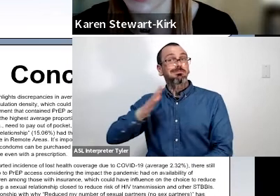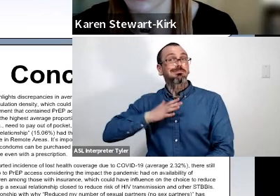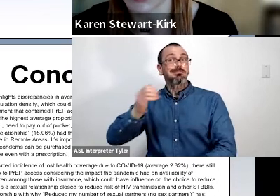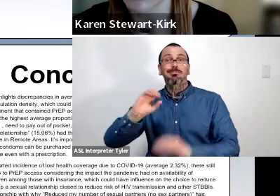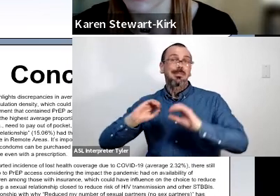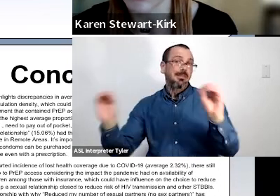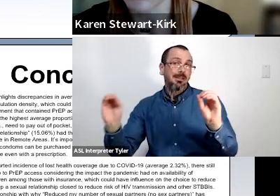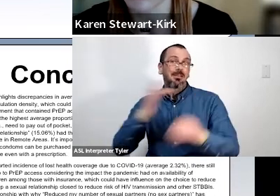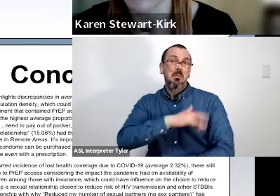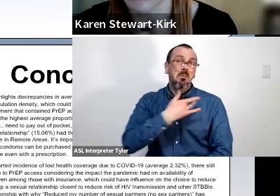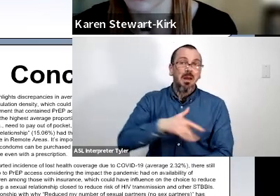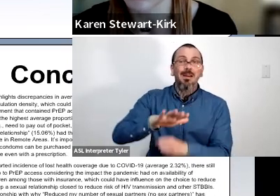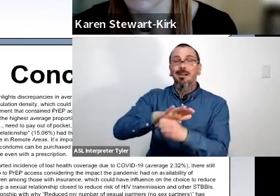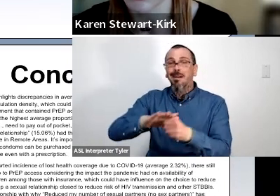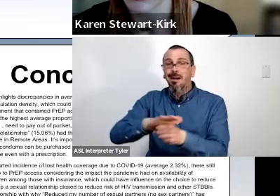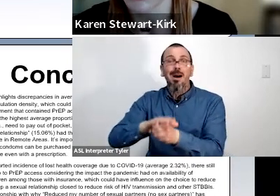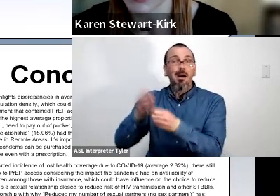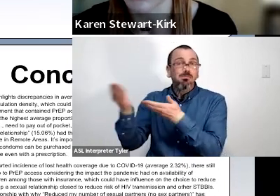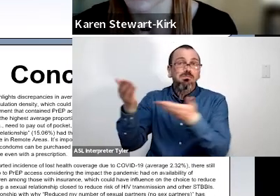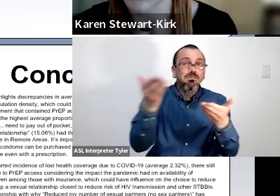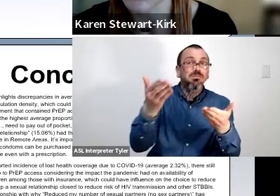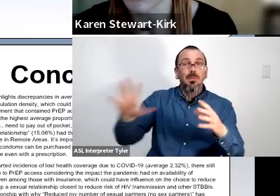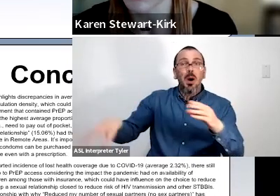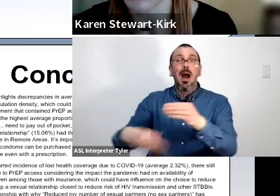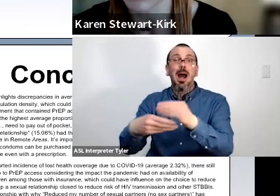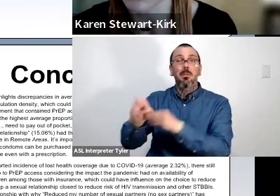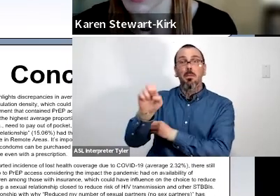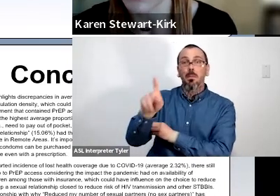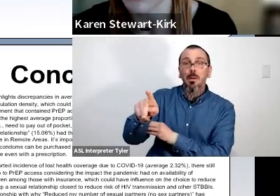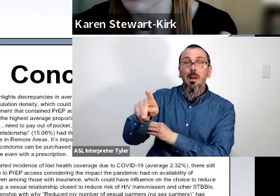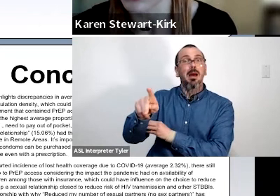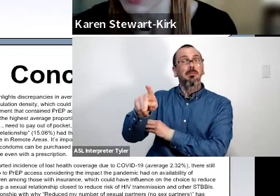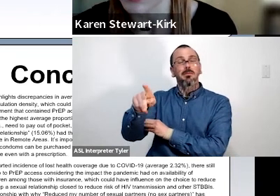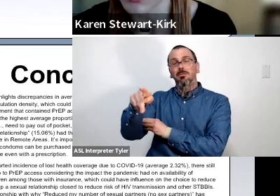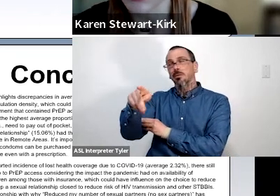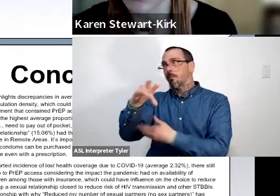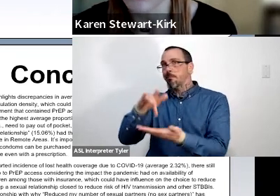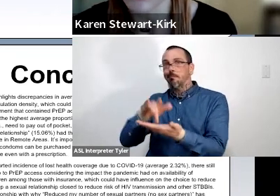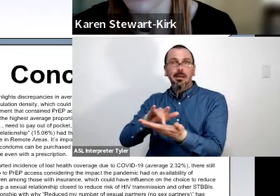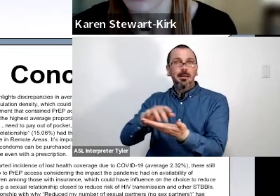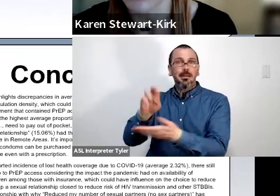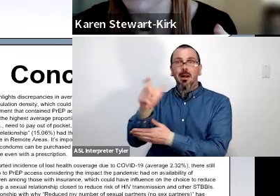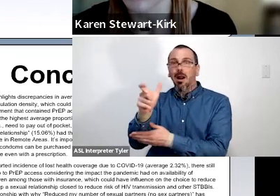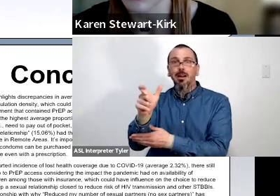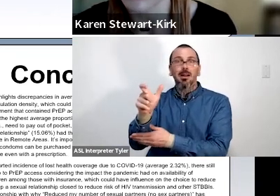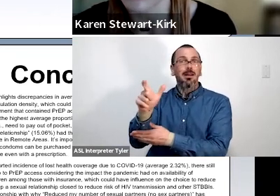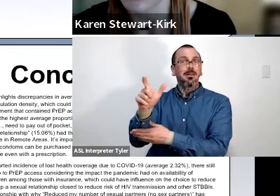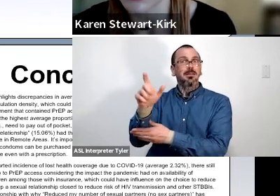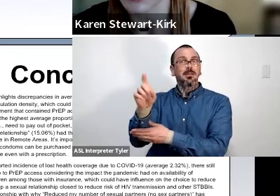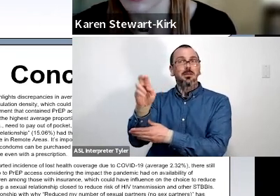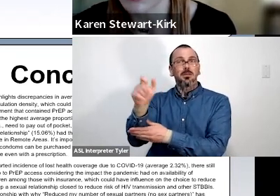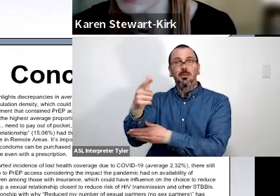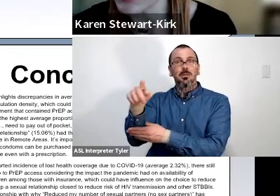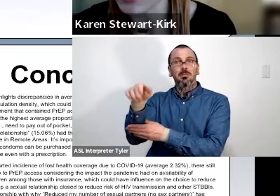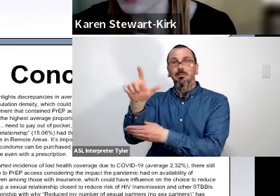territorial public health providers to list prescription generic brand pre-exposure prophylaxis or PrEP in their drug plans until